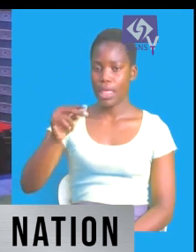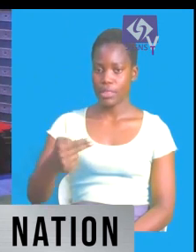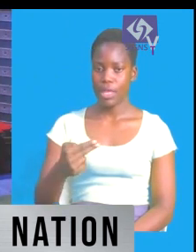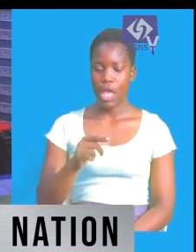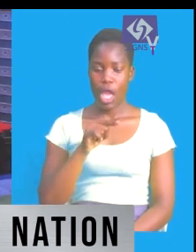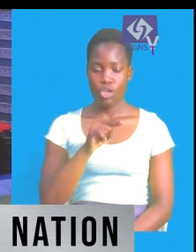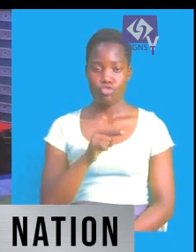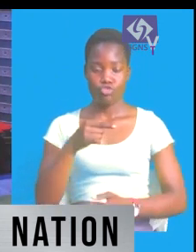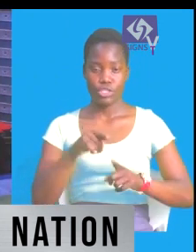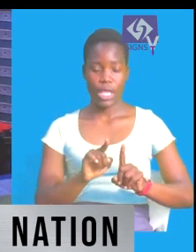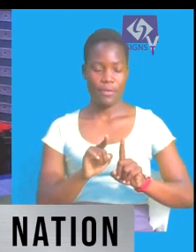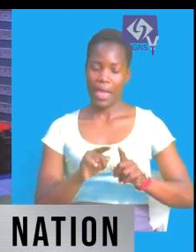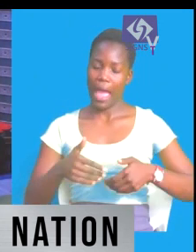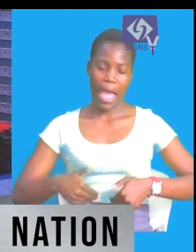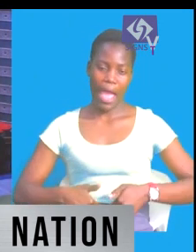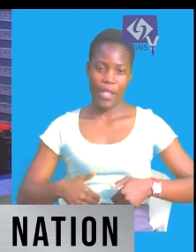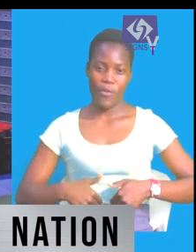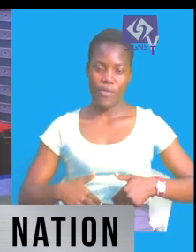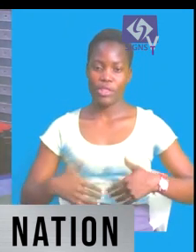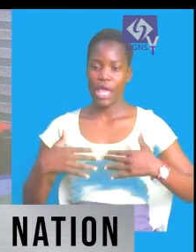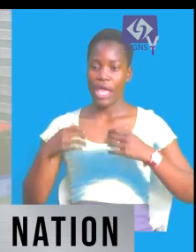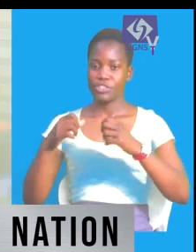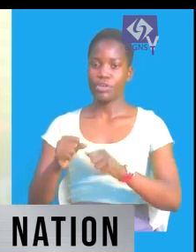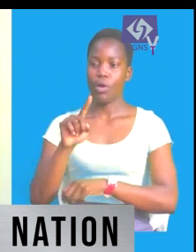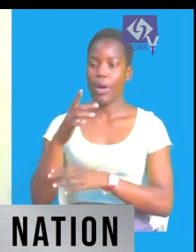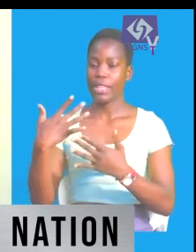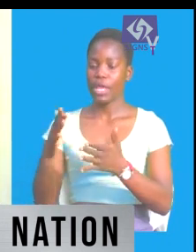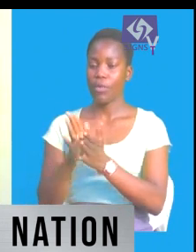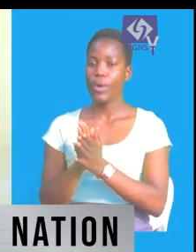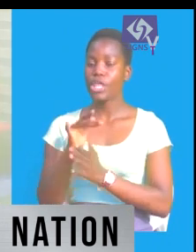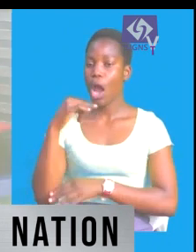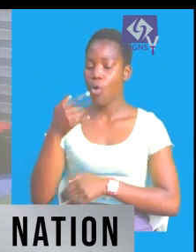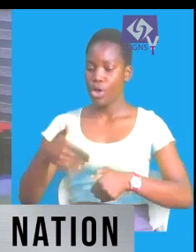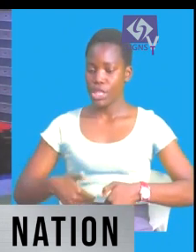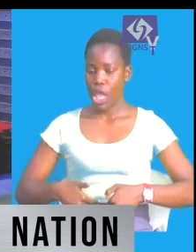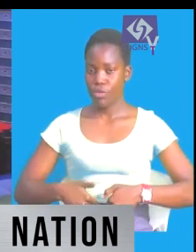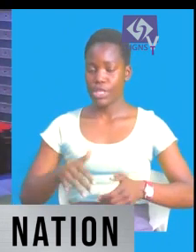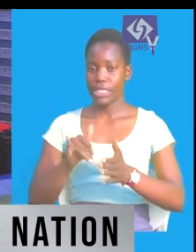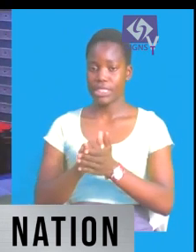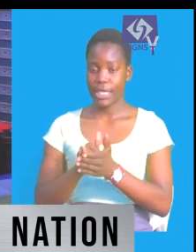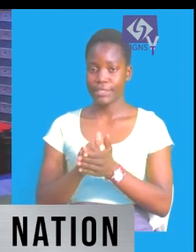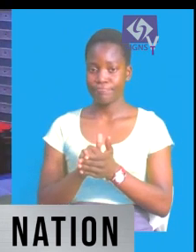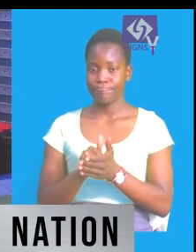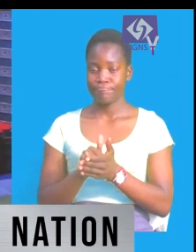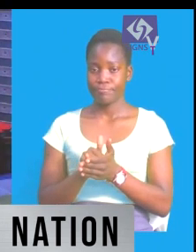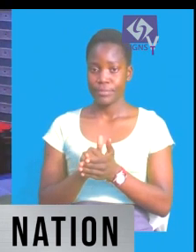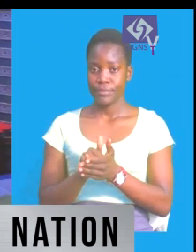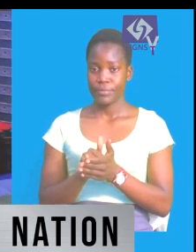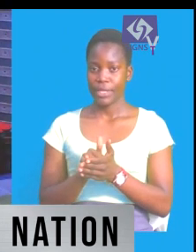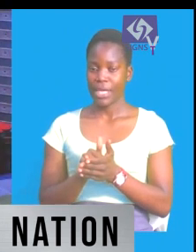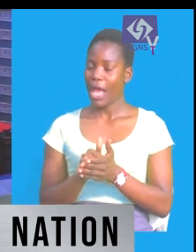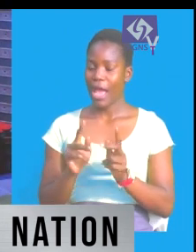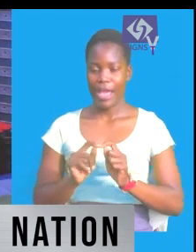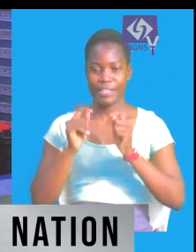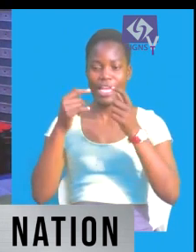Wewe ni youth wa nguvu. One thing with the youth is that in this country, there are very